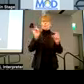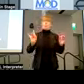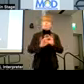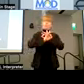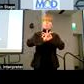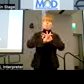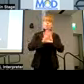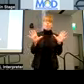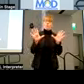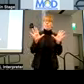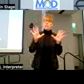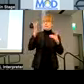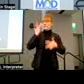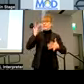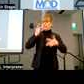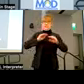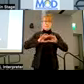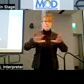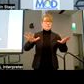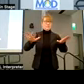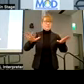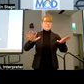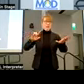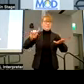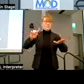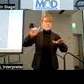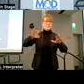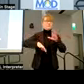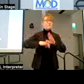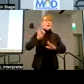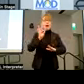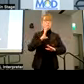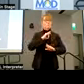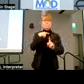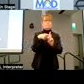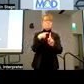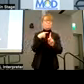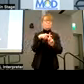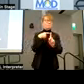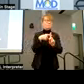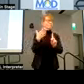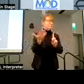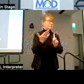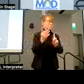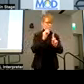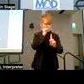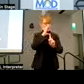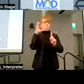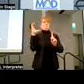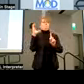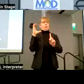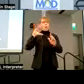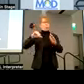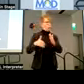horrible disease has been a new awakening, a new awakening